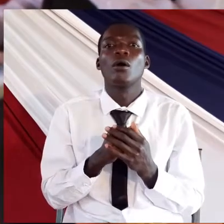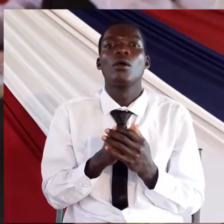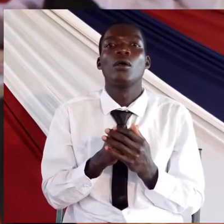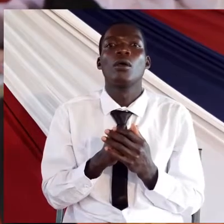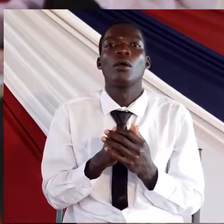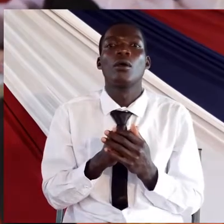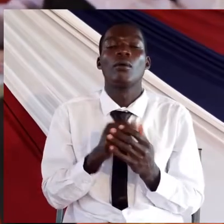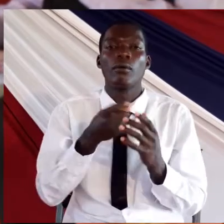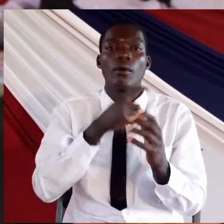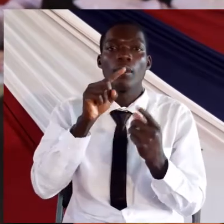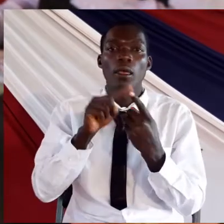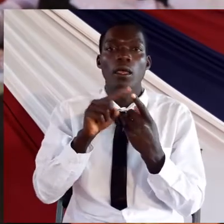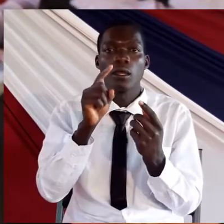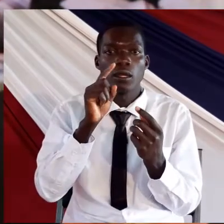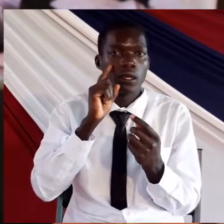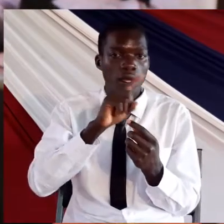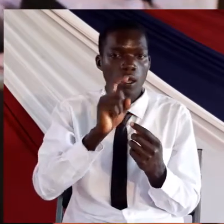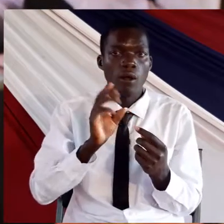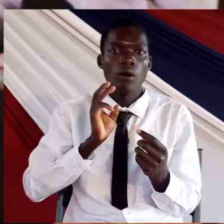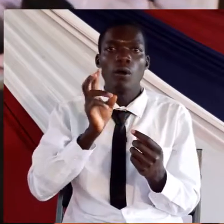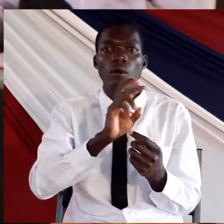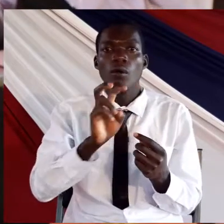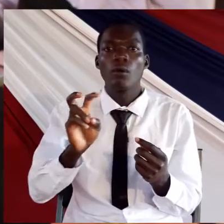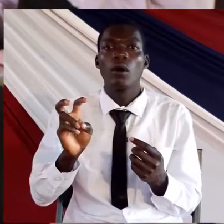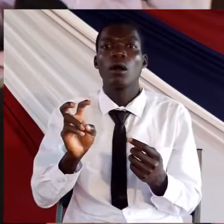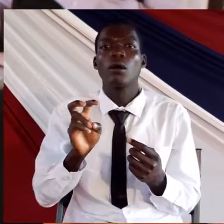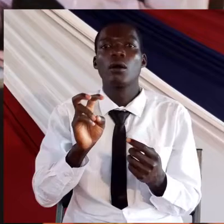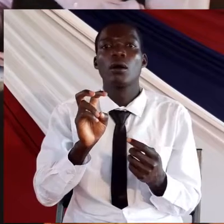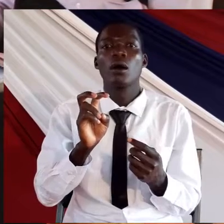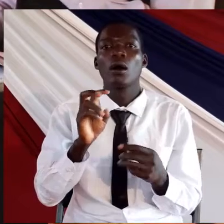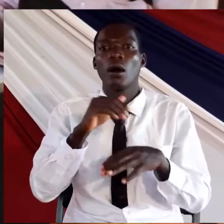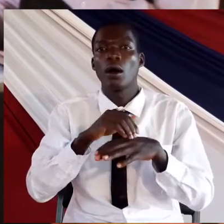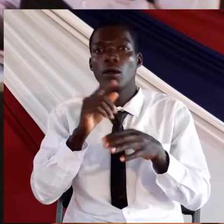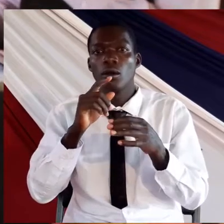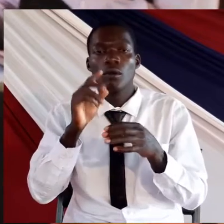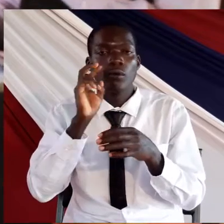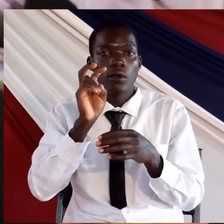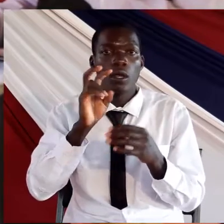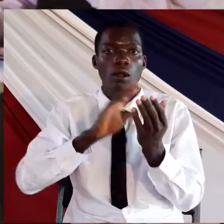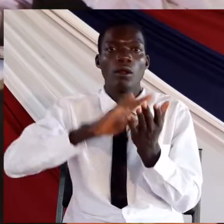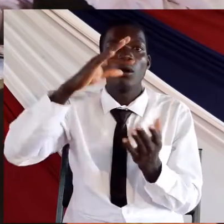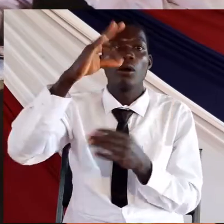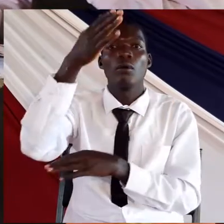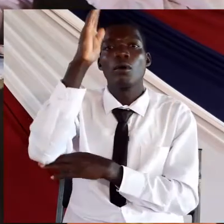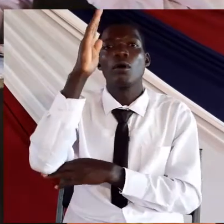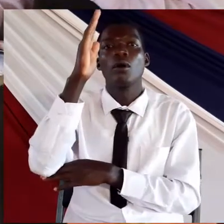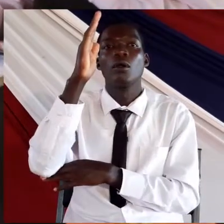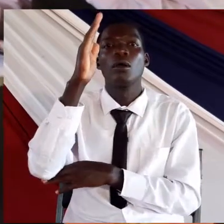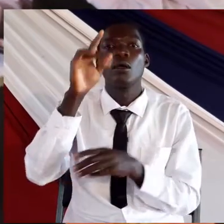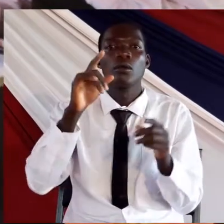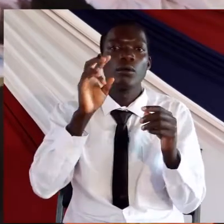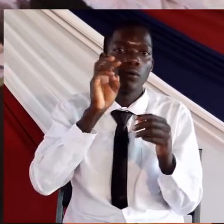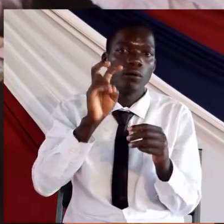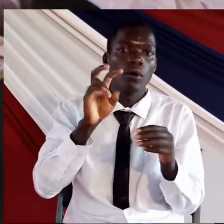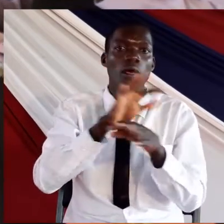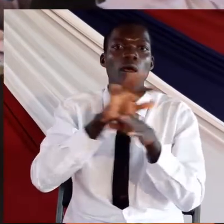this text, you look at the heavens. Yes. And you will see the glory of God declared. If you see anything